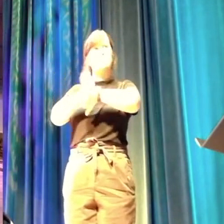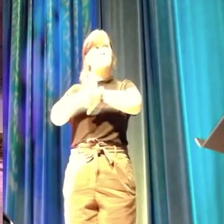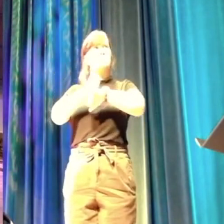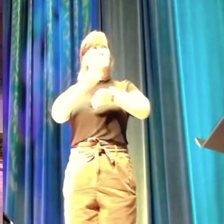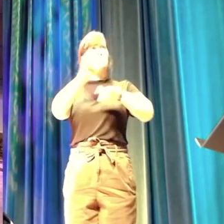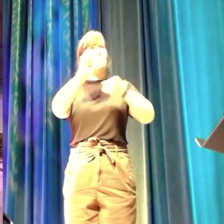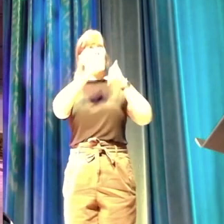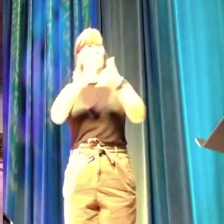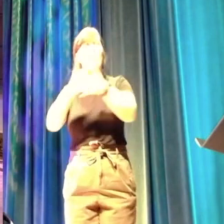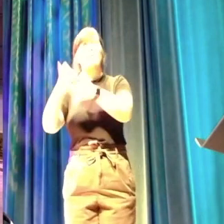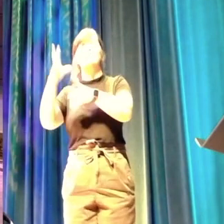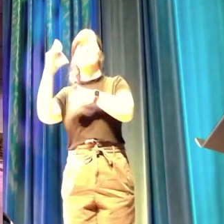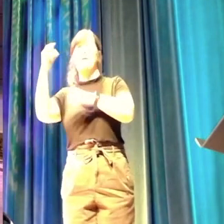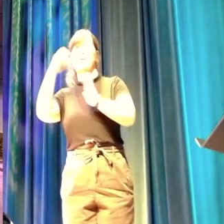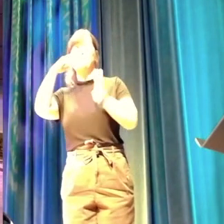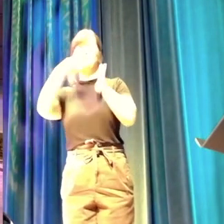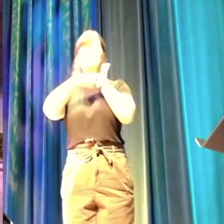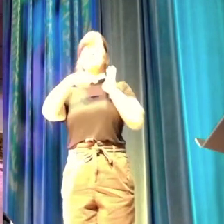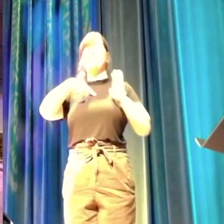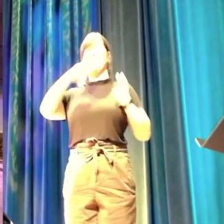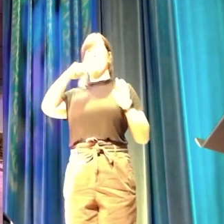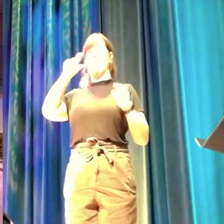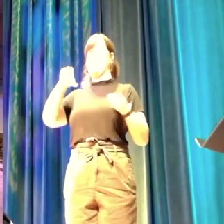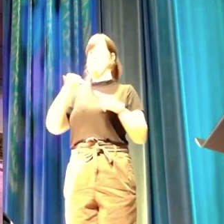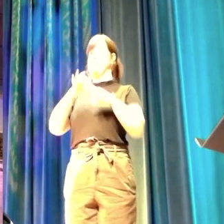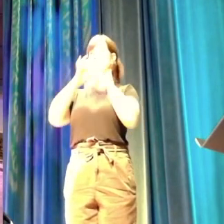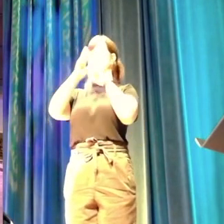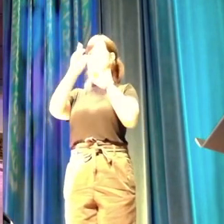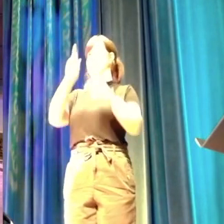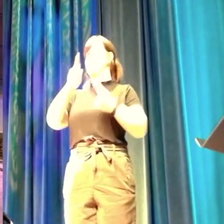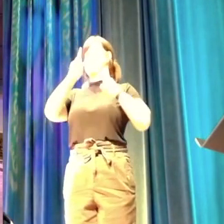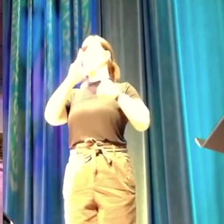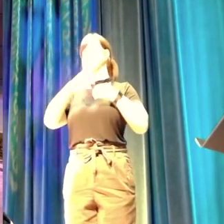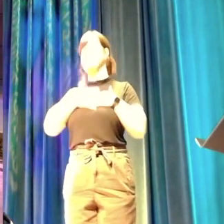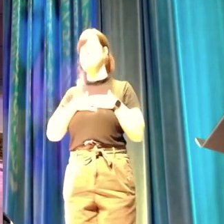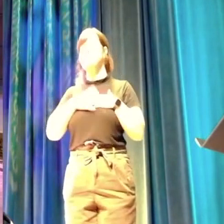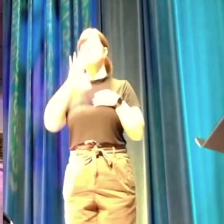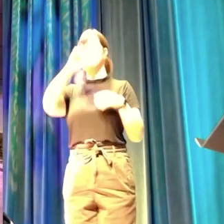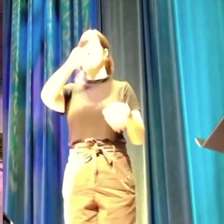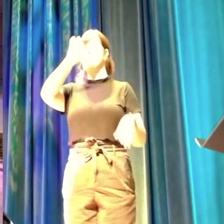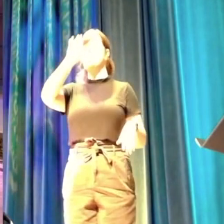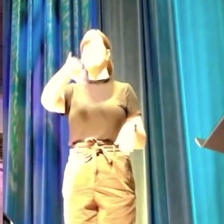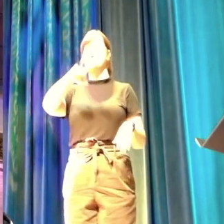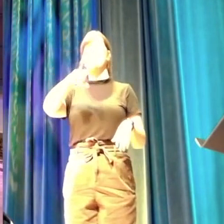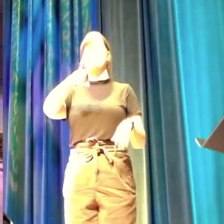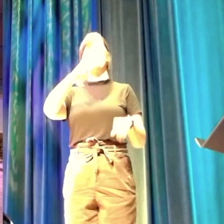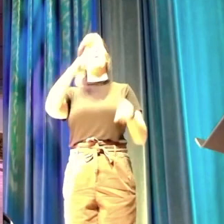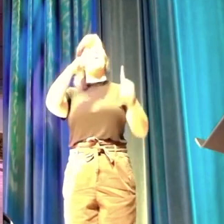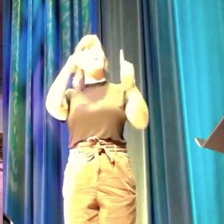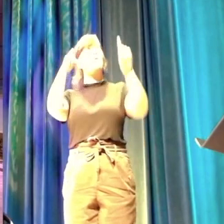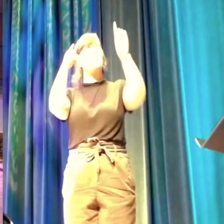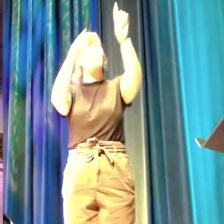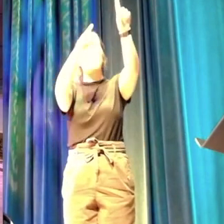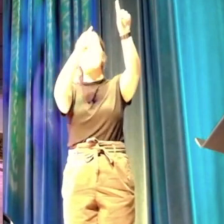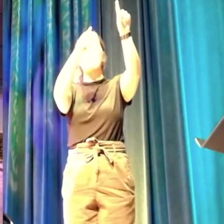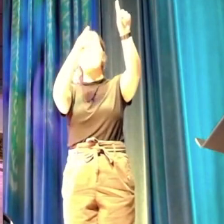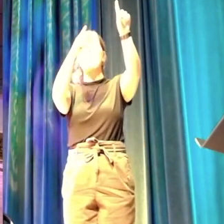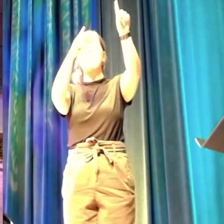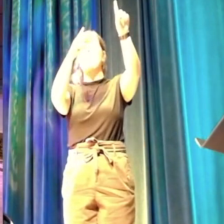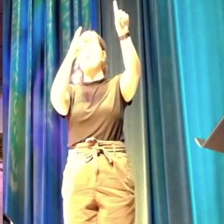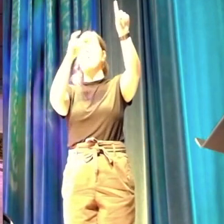special recognition. As you know, a vision or goal is never achieved without